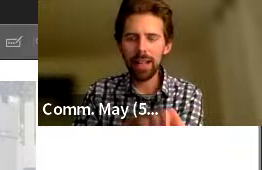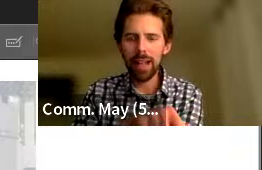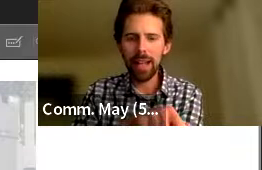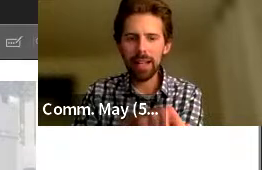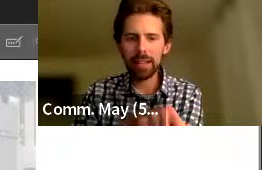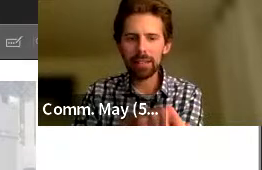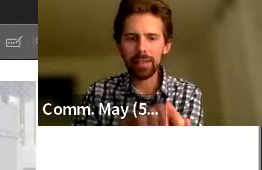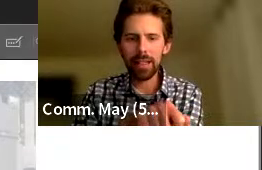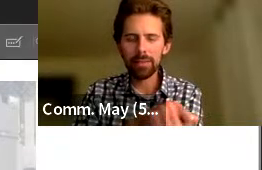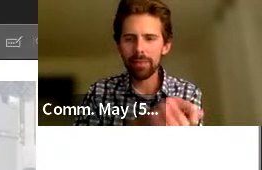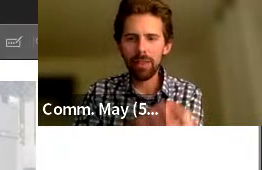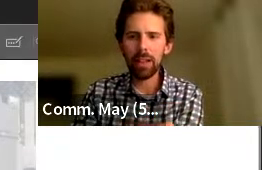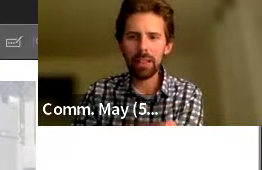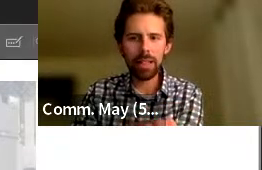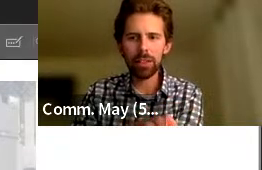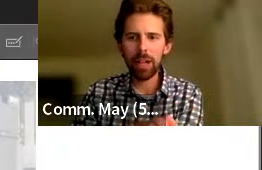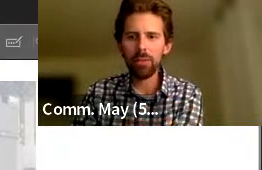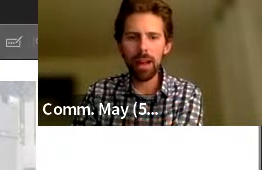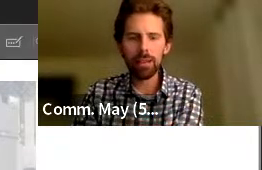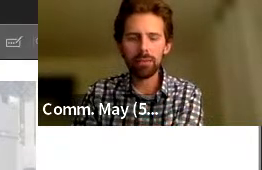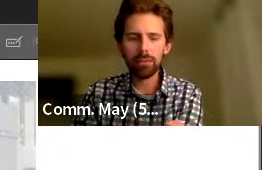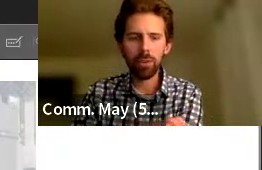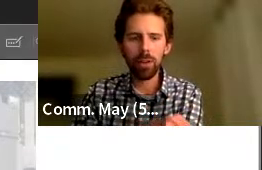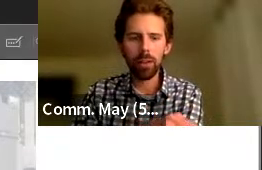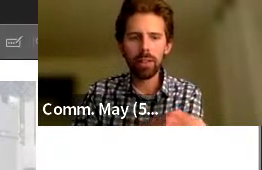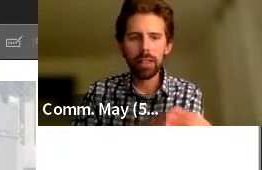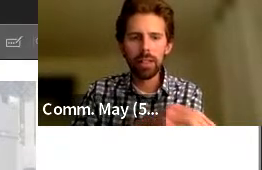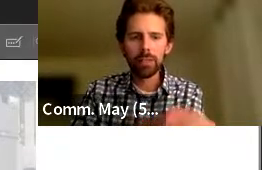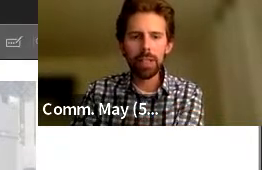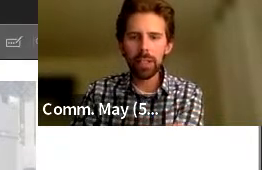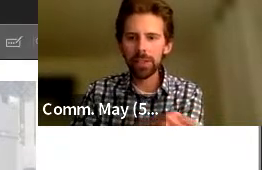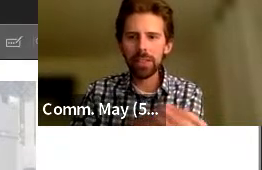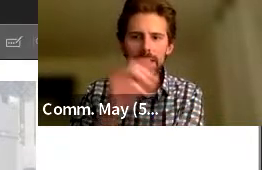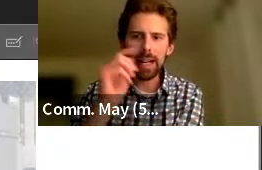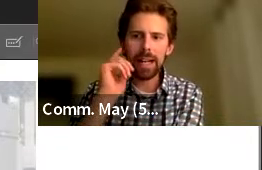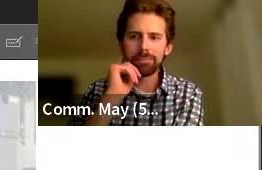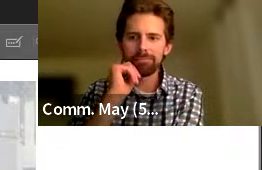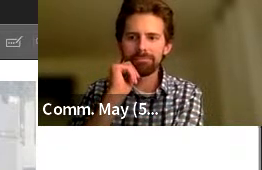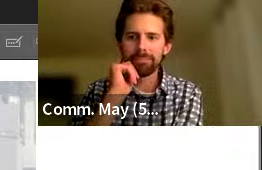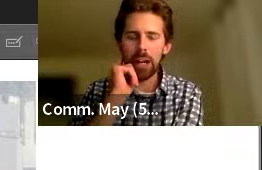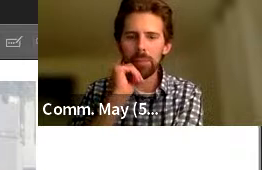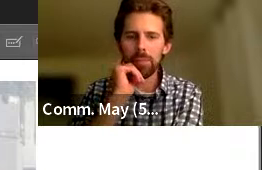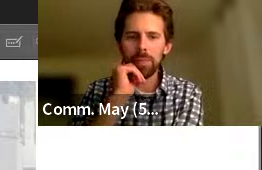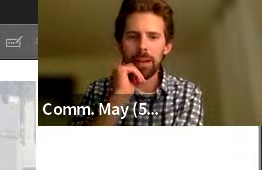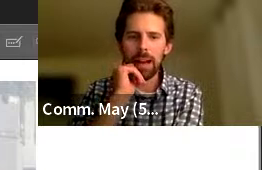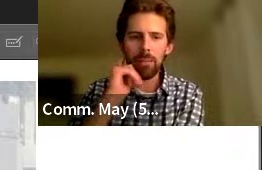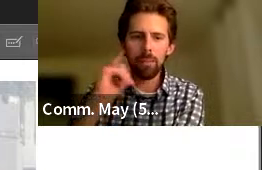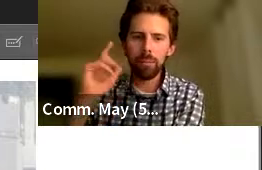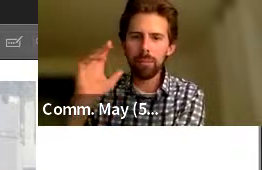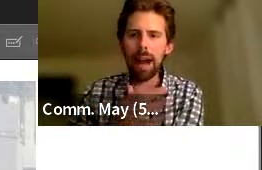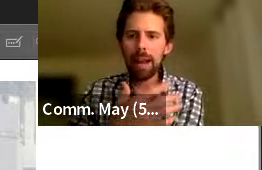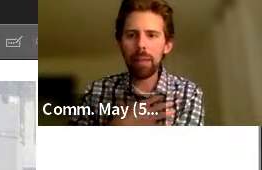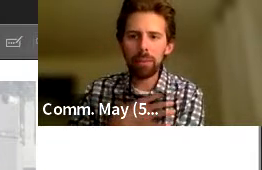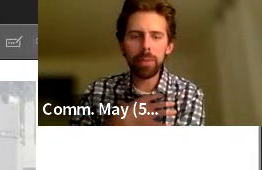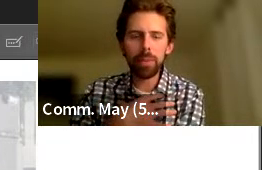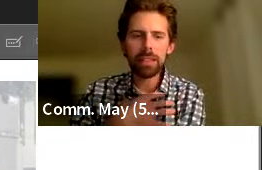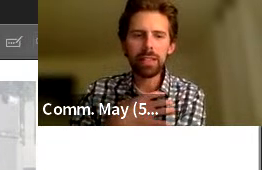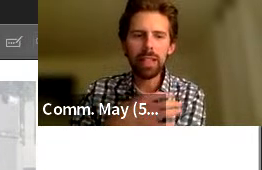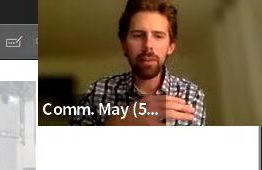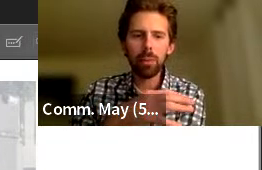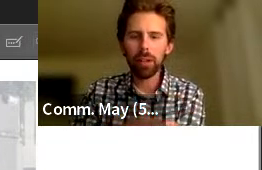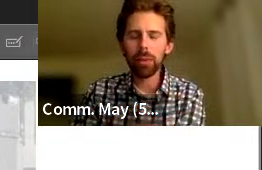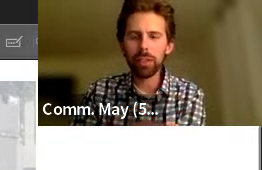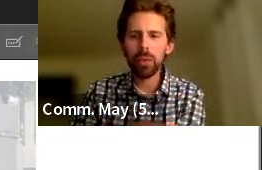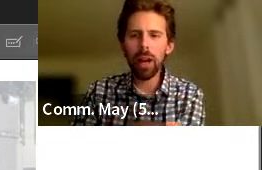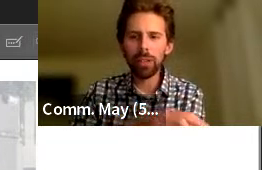create a valet style driveway for vehicles. You know, my perspective